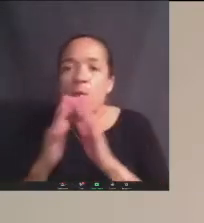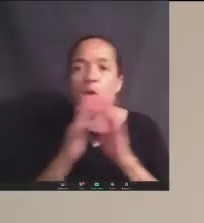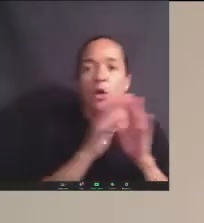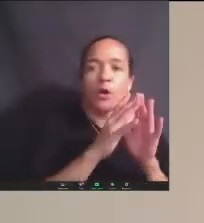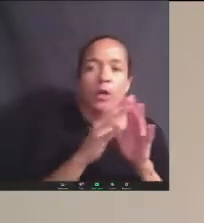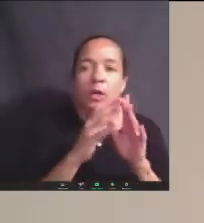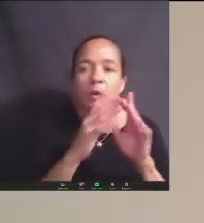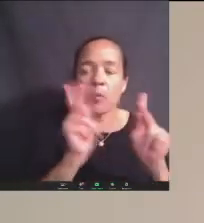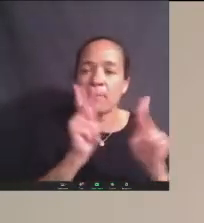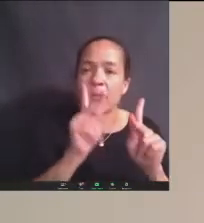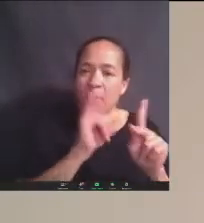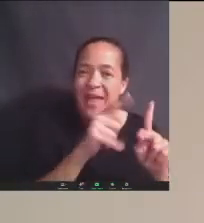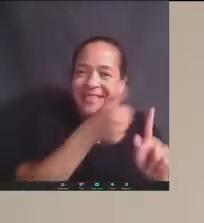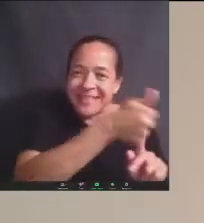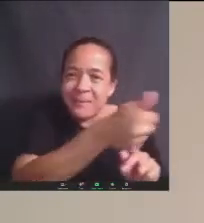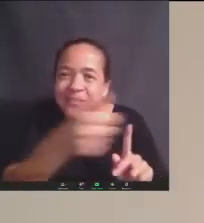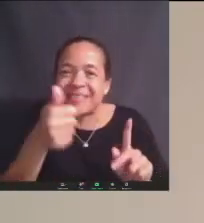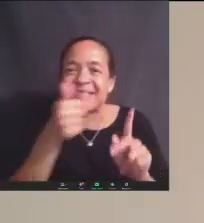change, one of the biggest